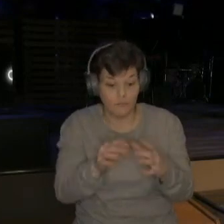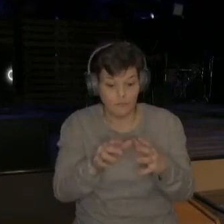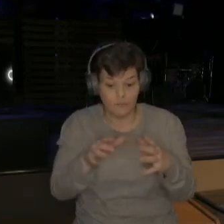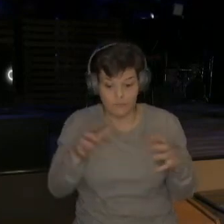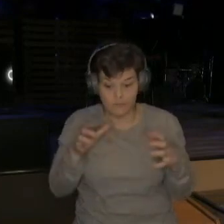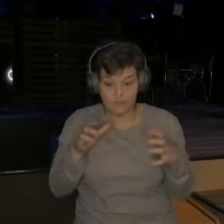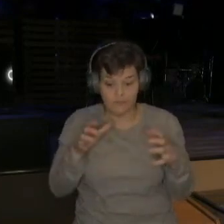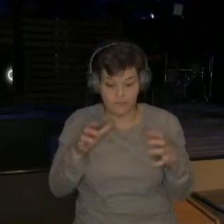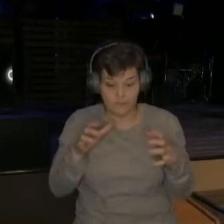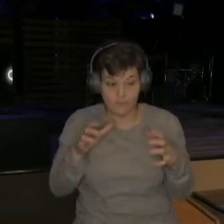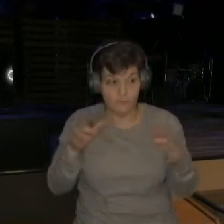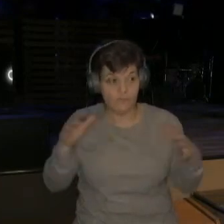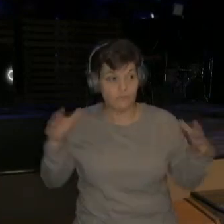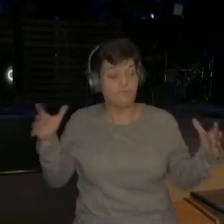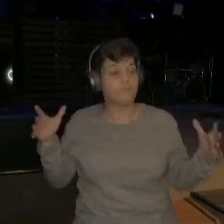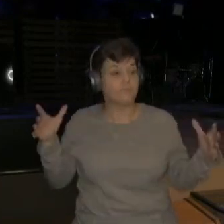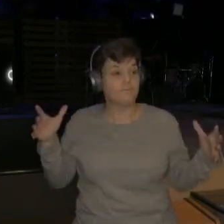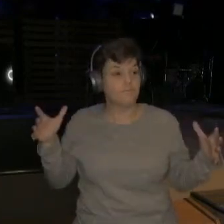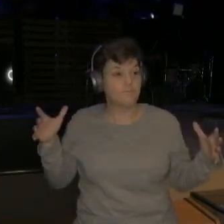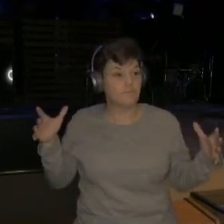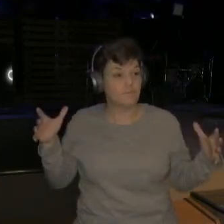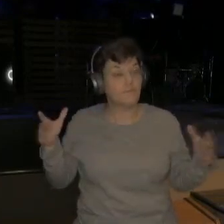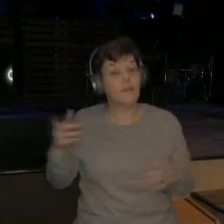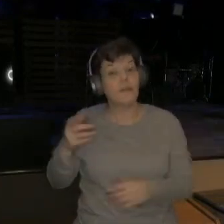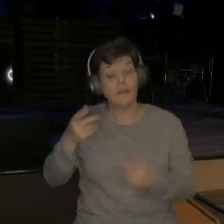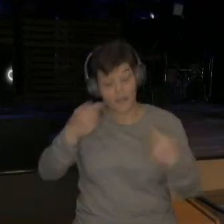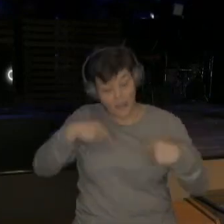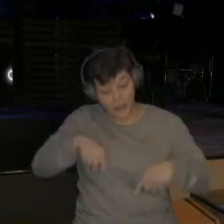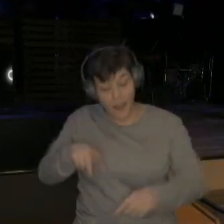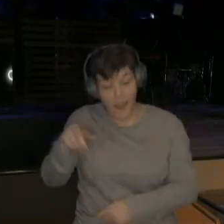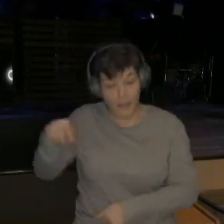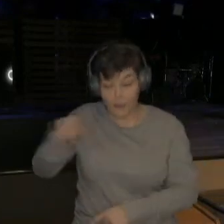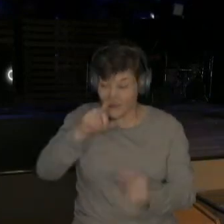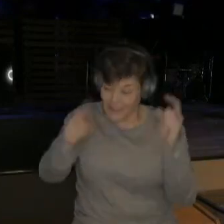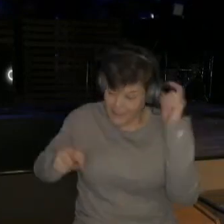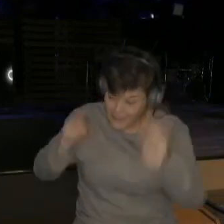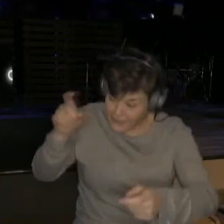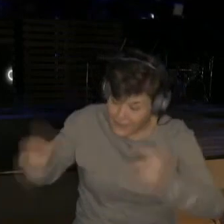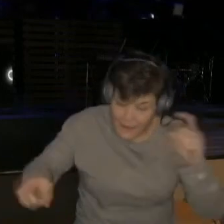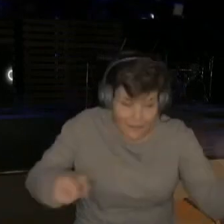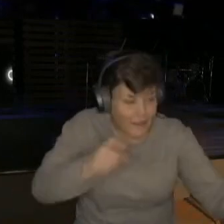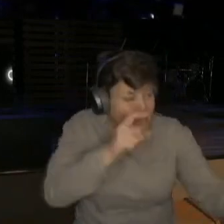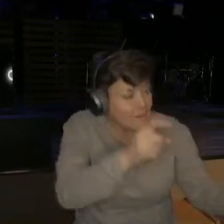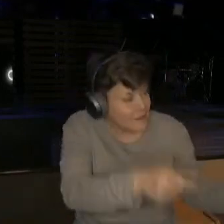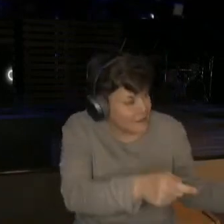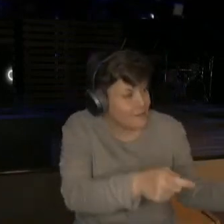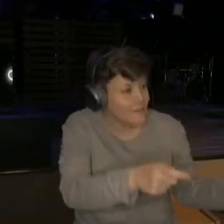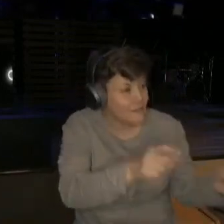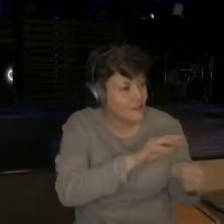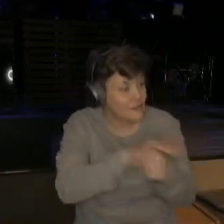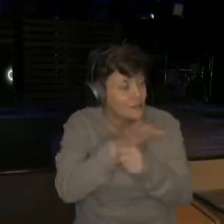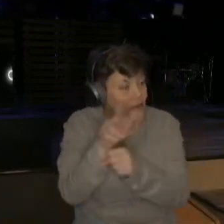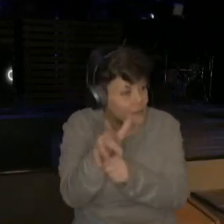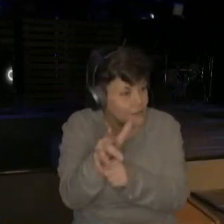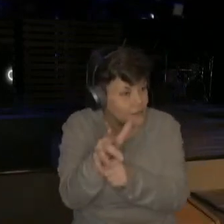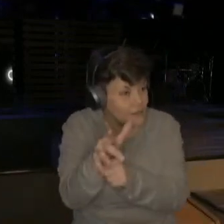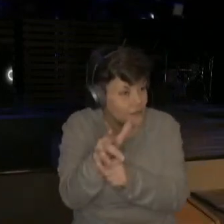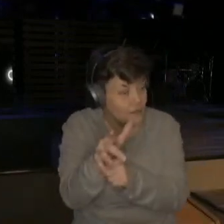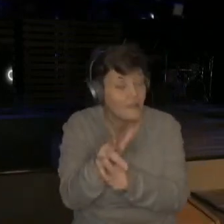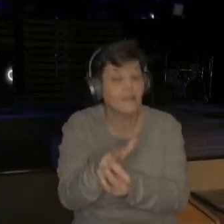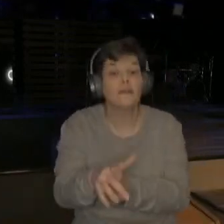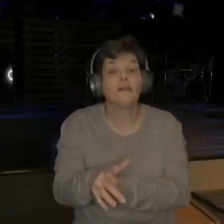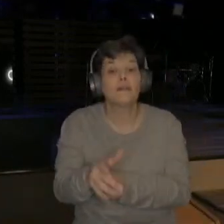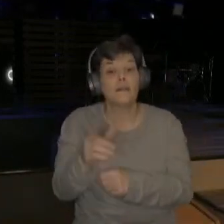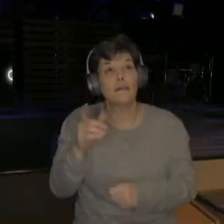enriched in every way as you give generously on every occasion. For when we take your gifts to those